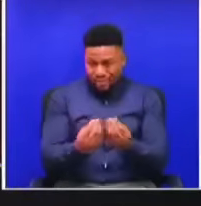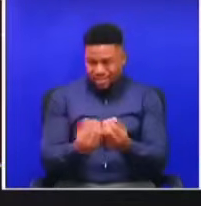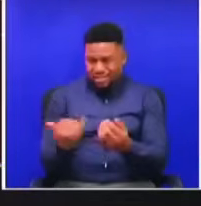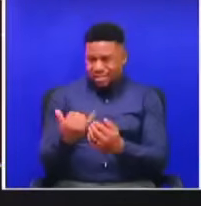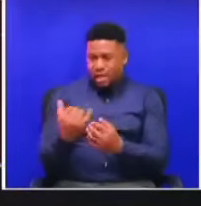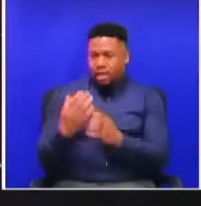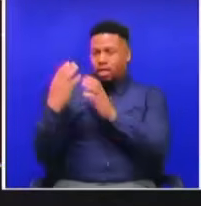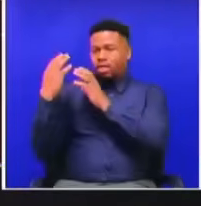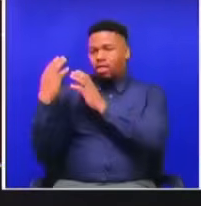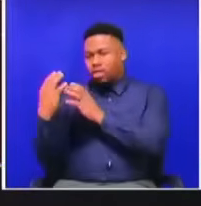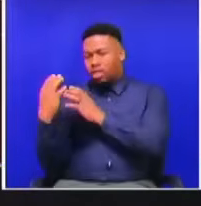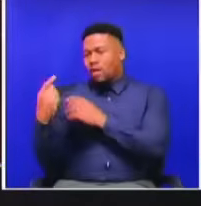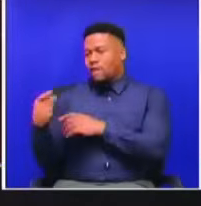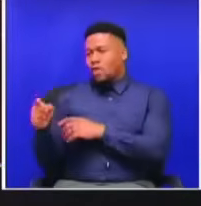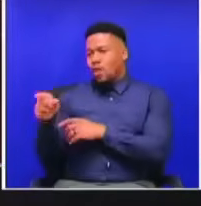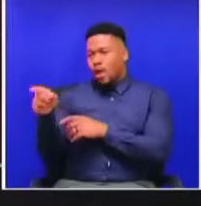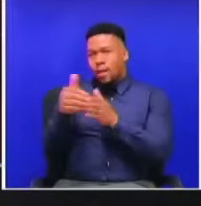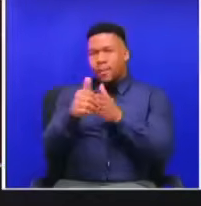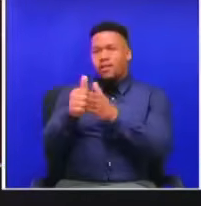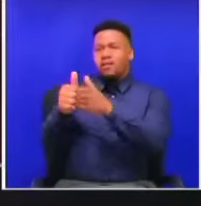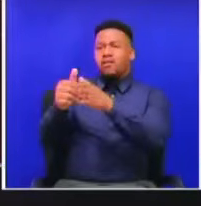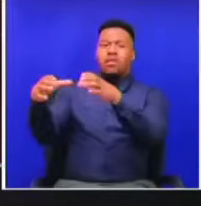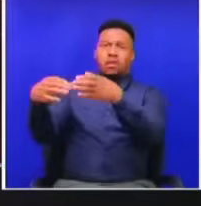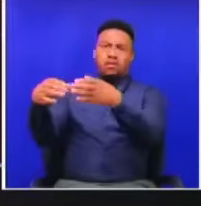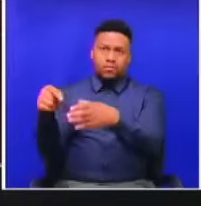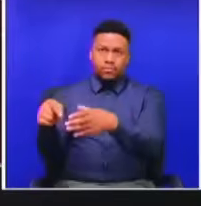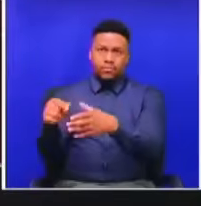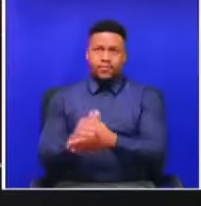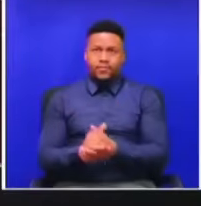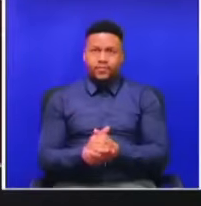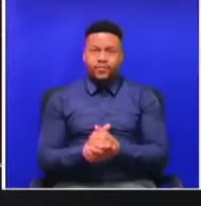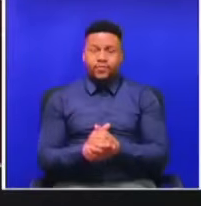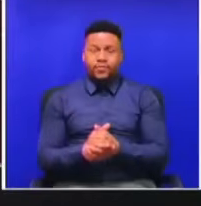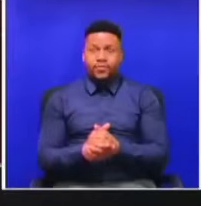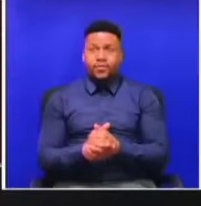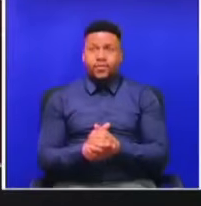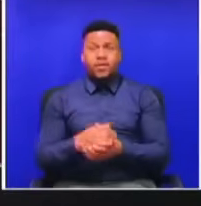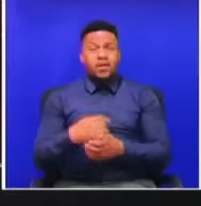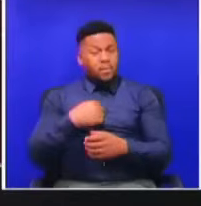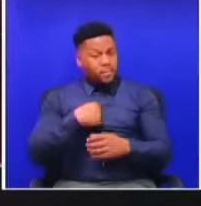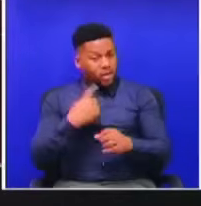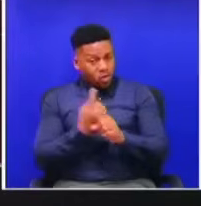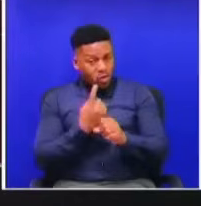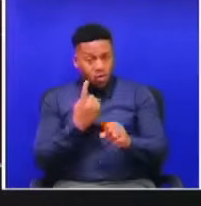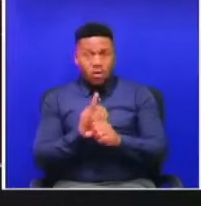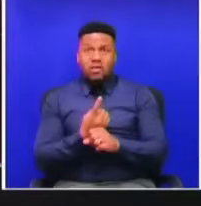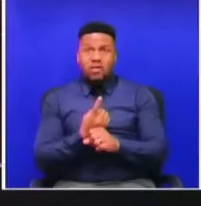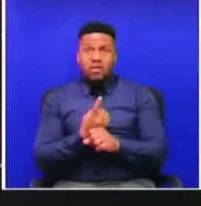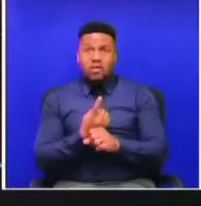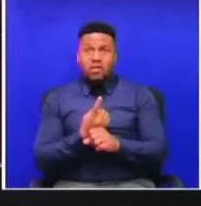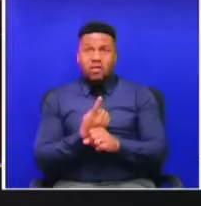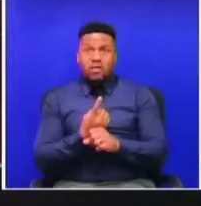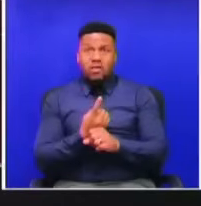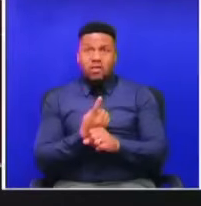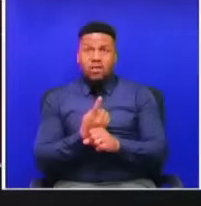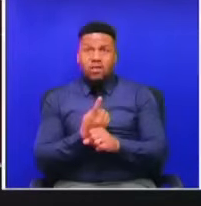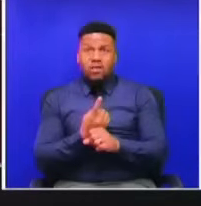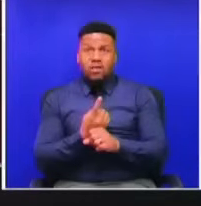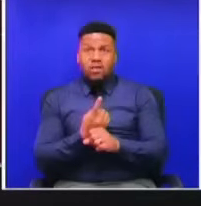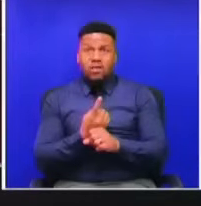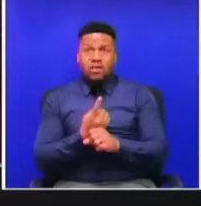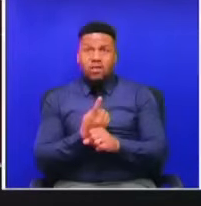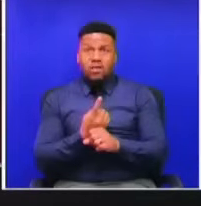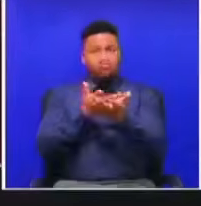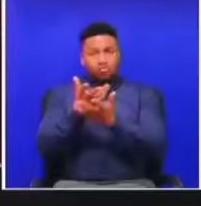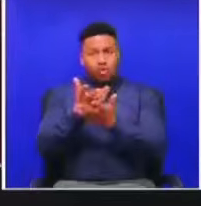when I addressed the national dialogue, I asked the people of South Africa a number of